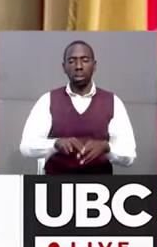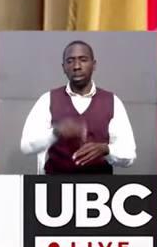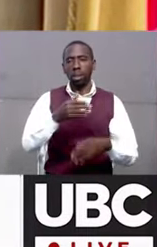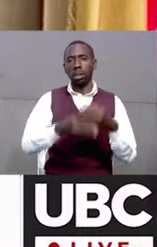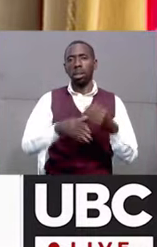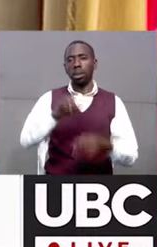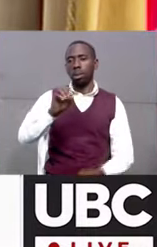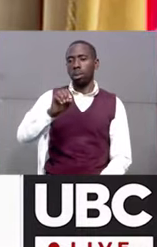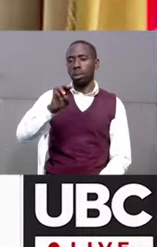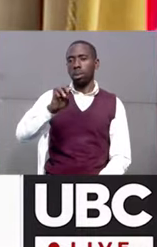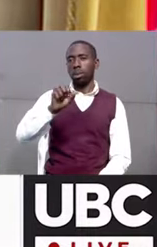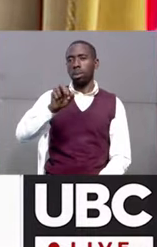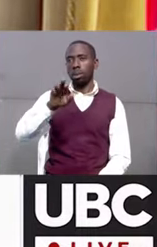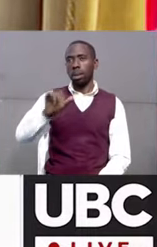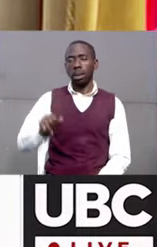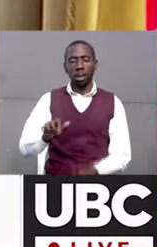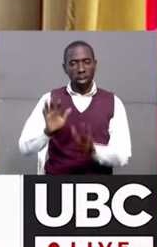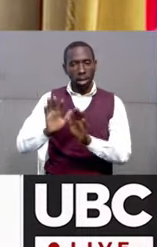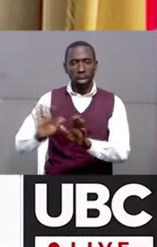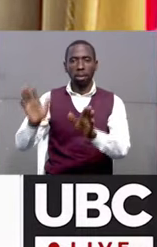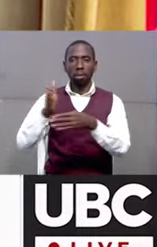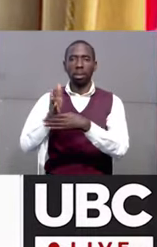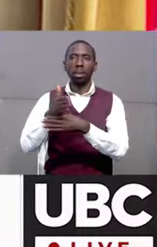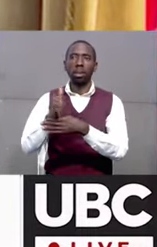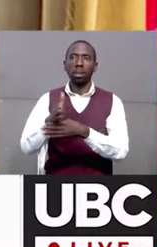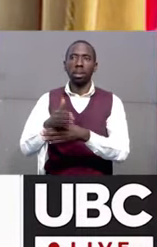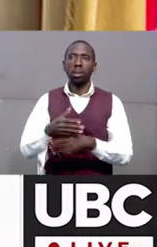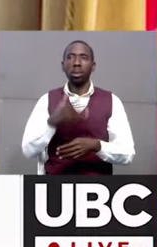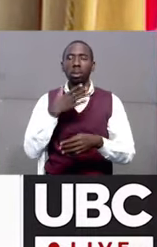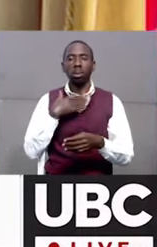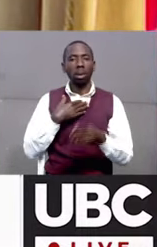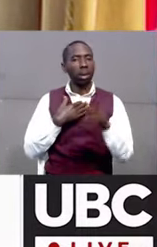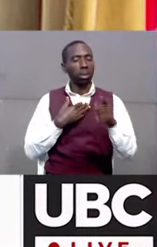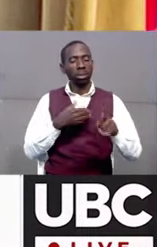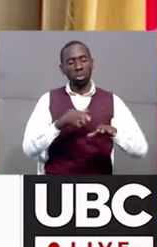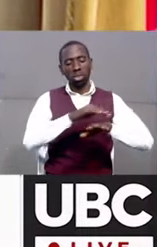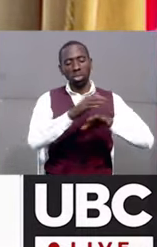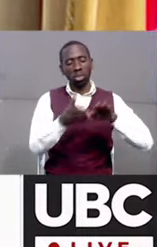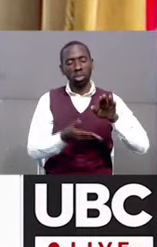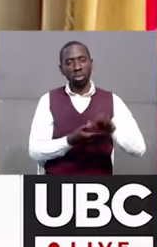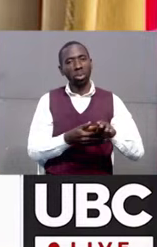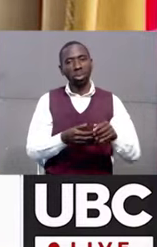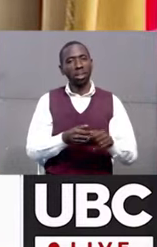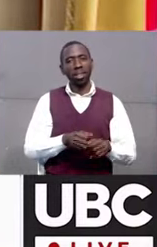you leave the minister. You want to put on shoes which are bigger than yours.